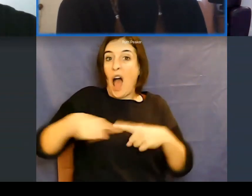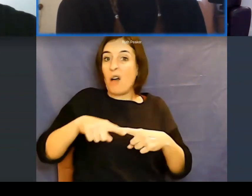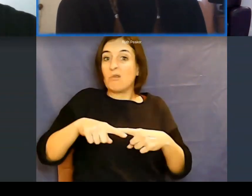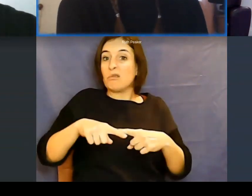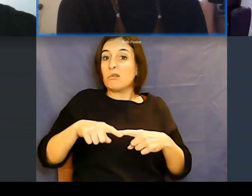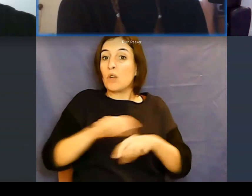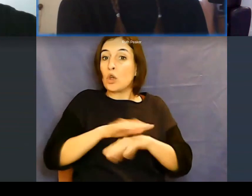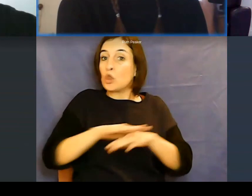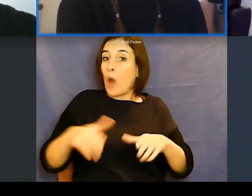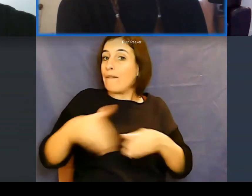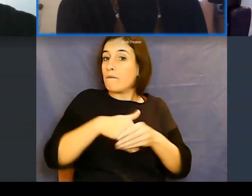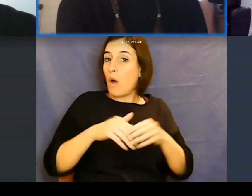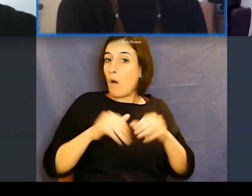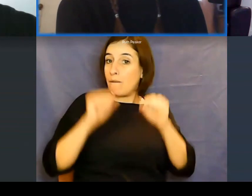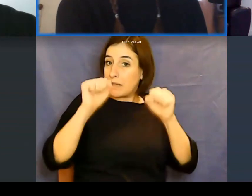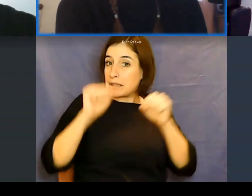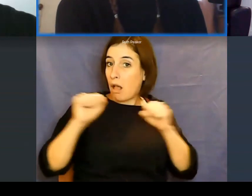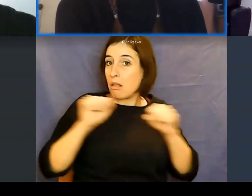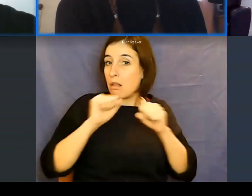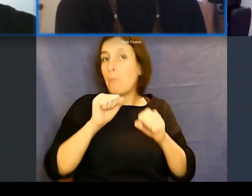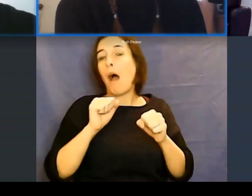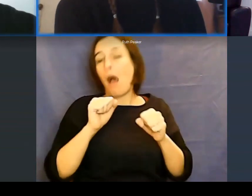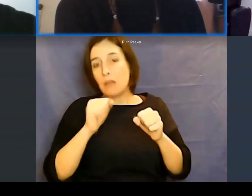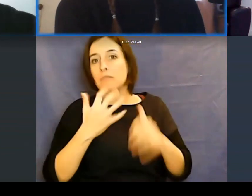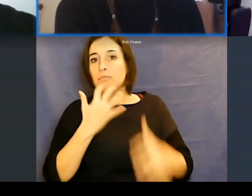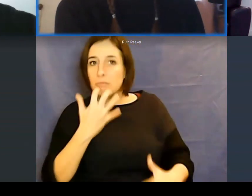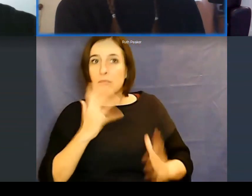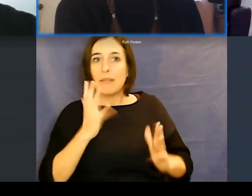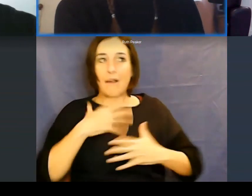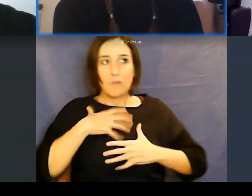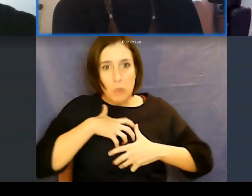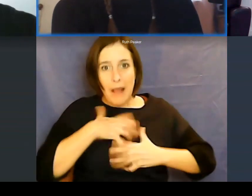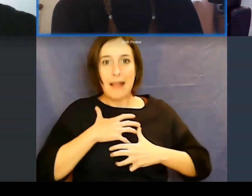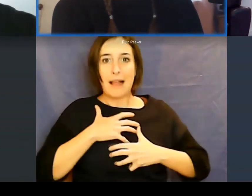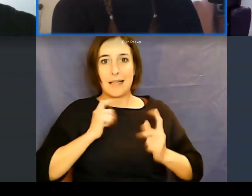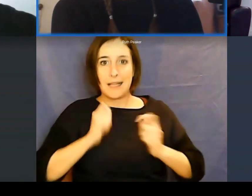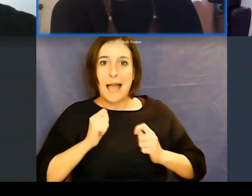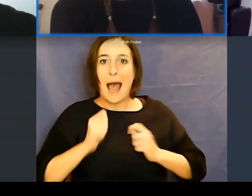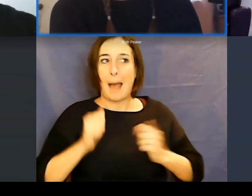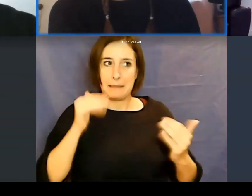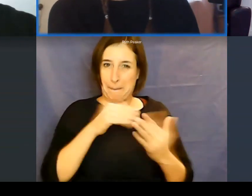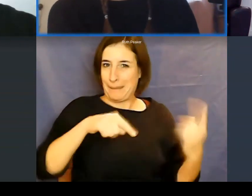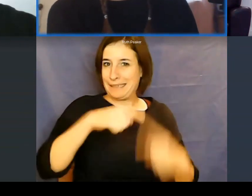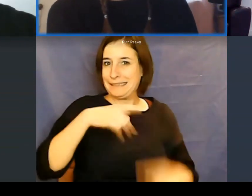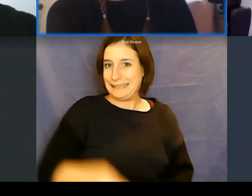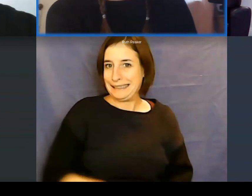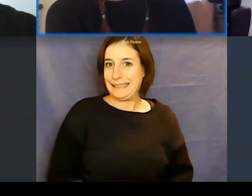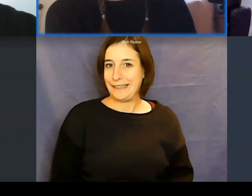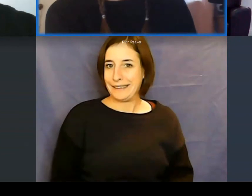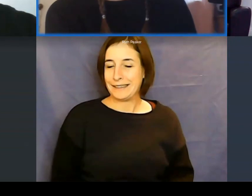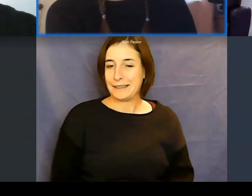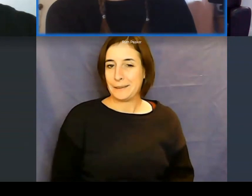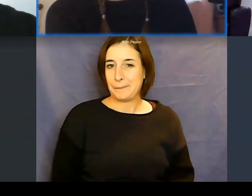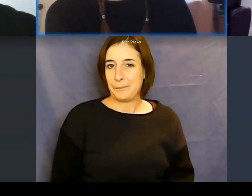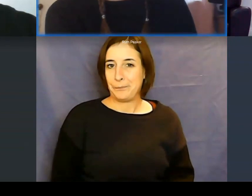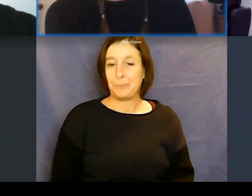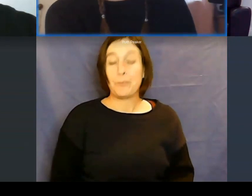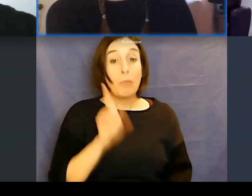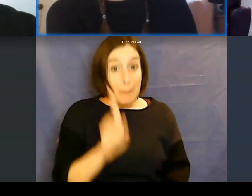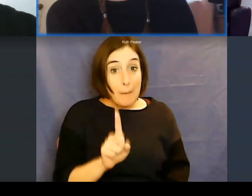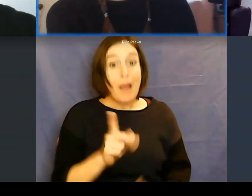again, it's still been a case of a lot of people aren't made aware of these things being available if it's only through